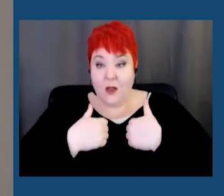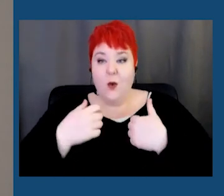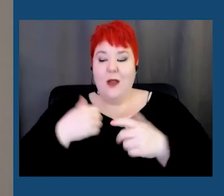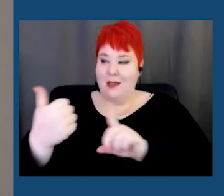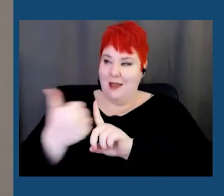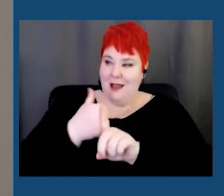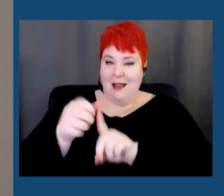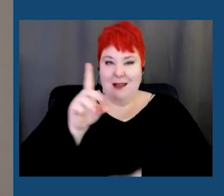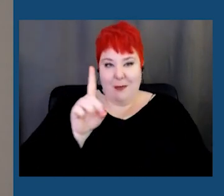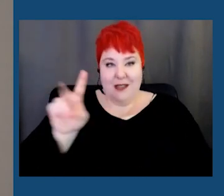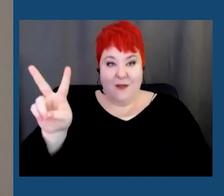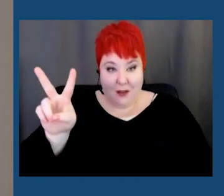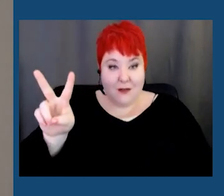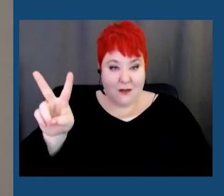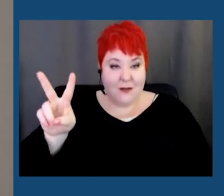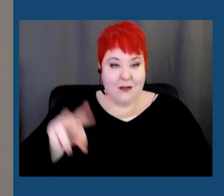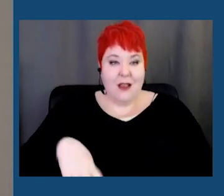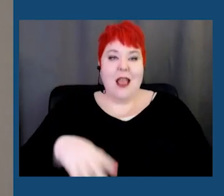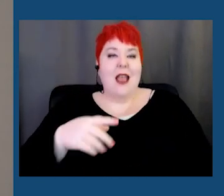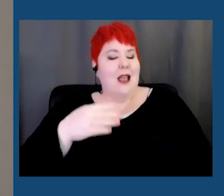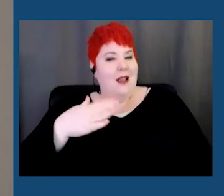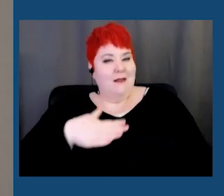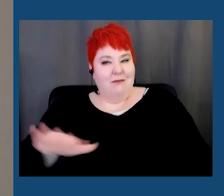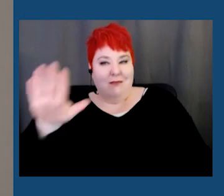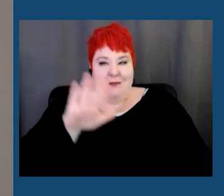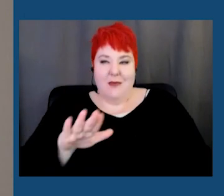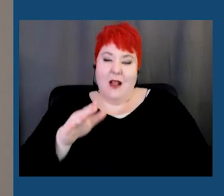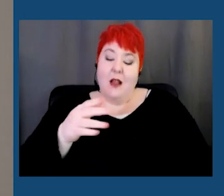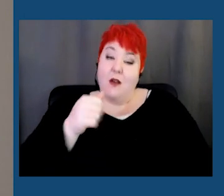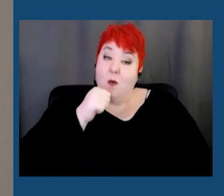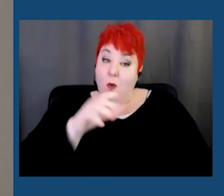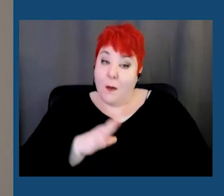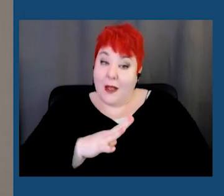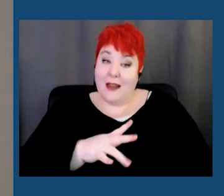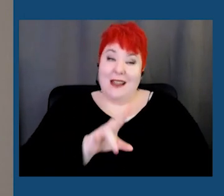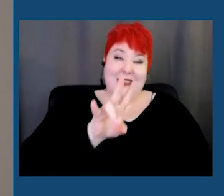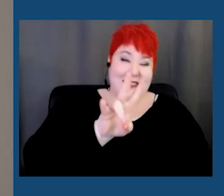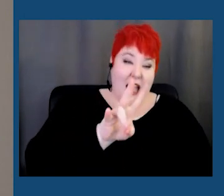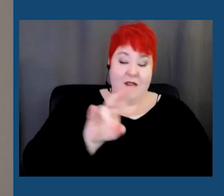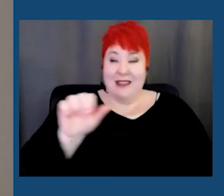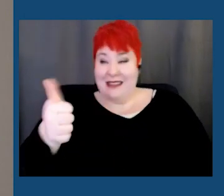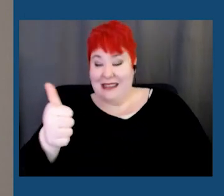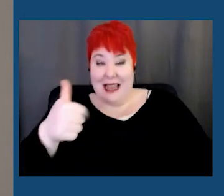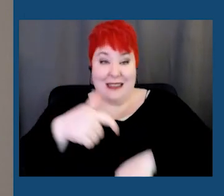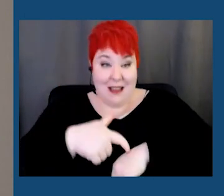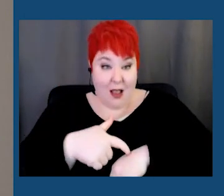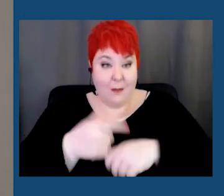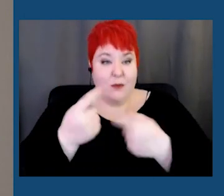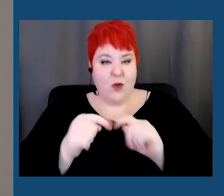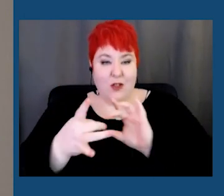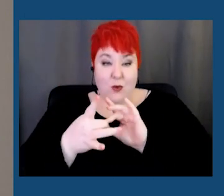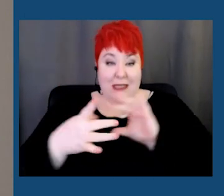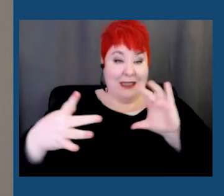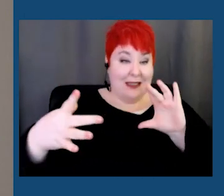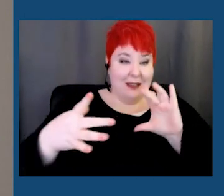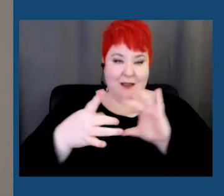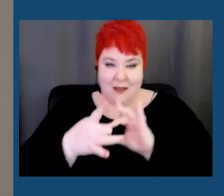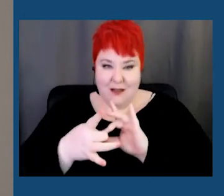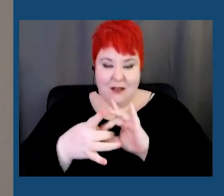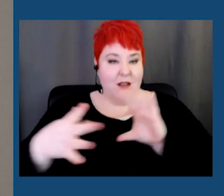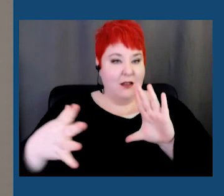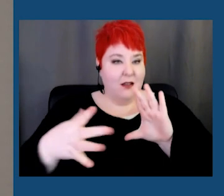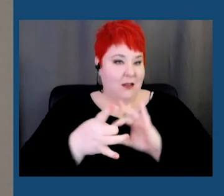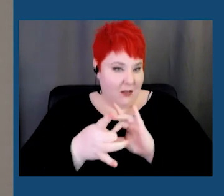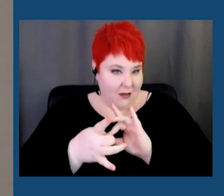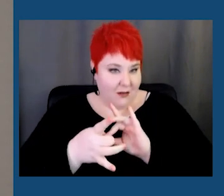partner. On average, it takes a woman 7 to 10 attempts to leave her abuser. While in the